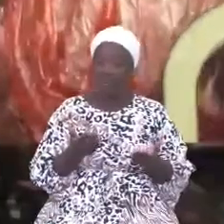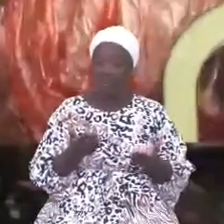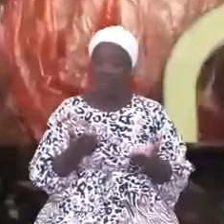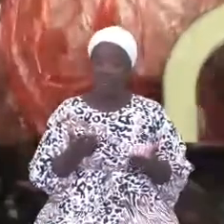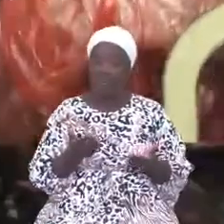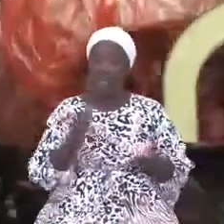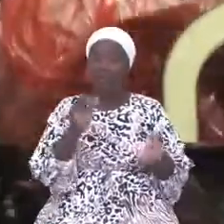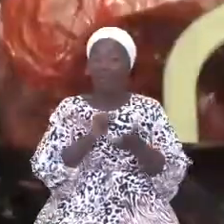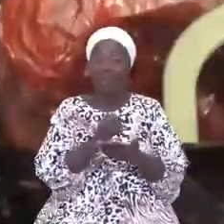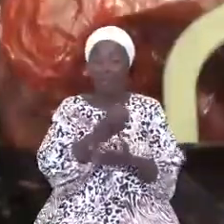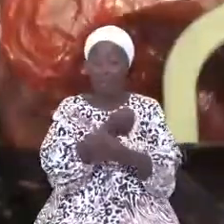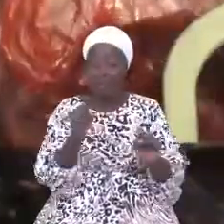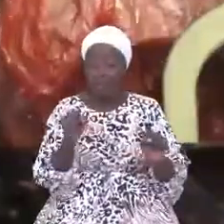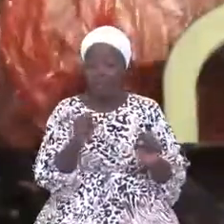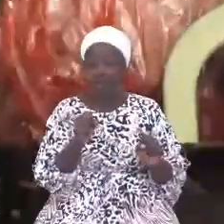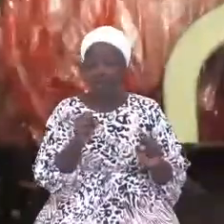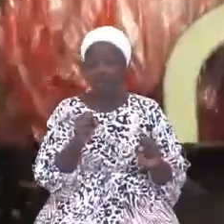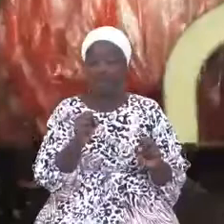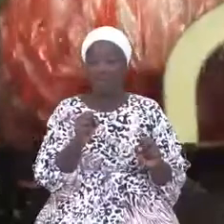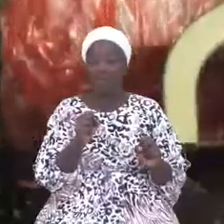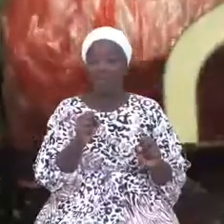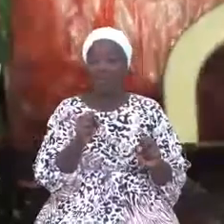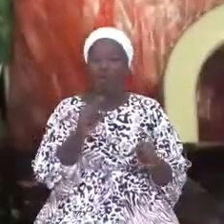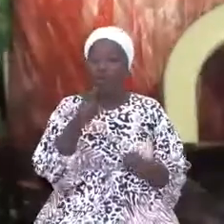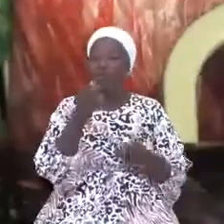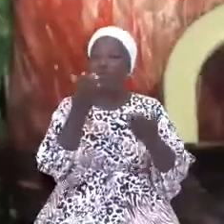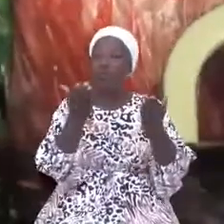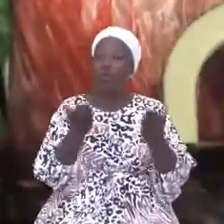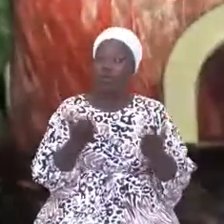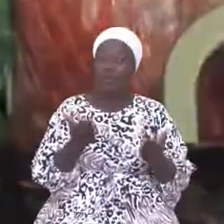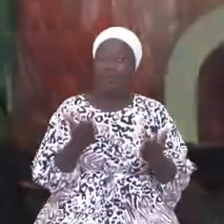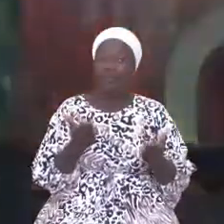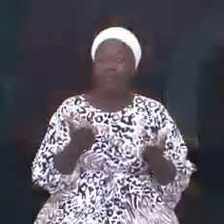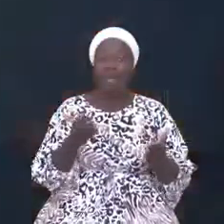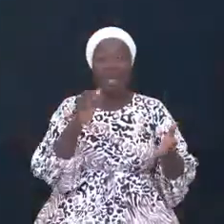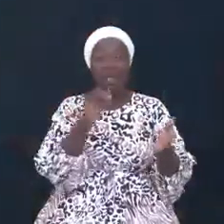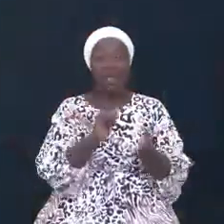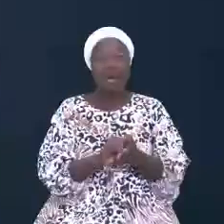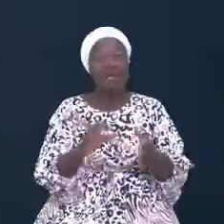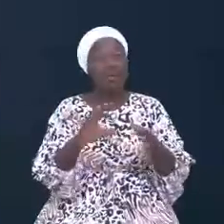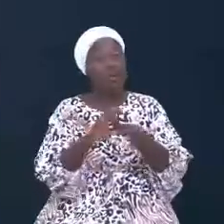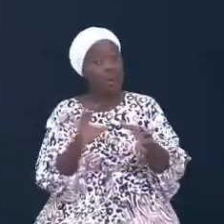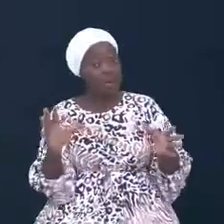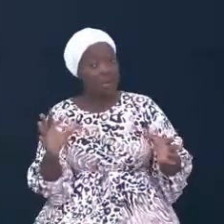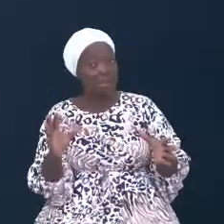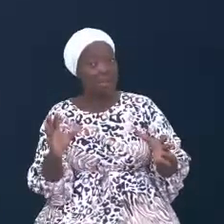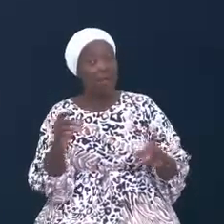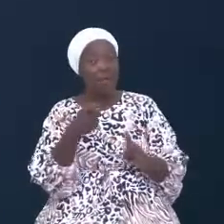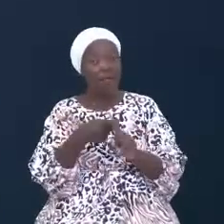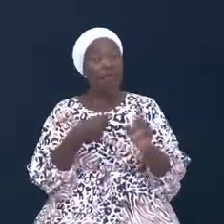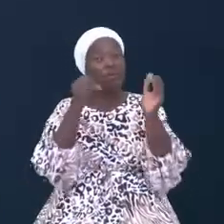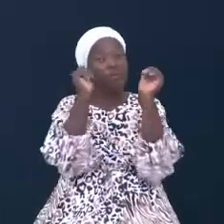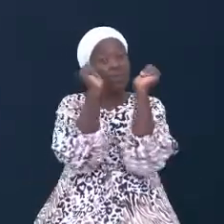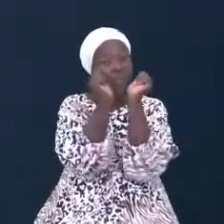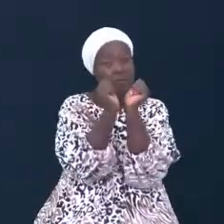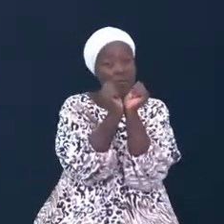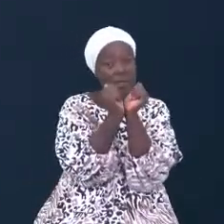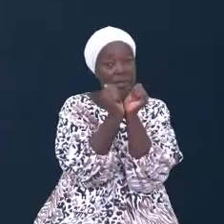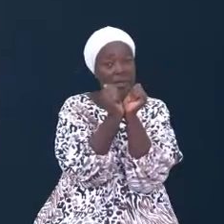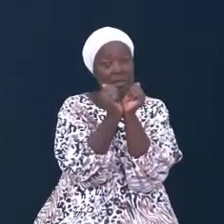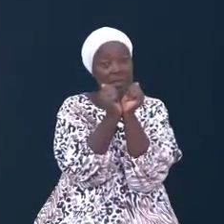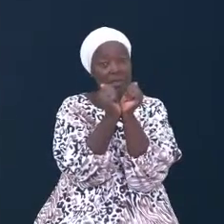that salvation. You want that release from slavery. You've been